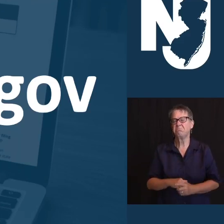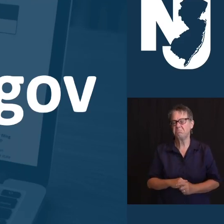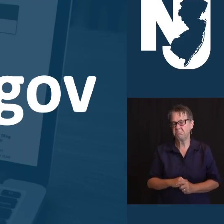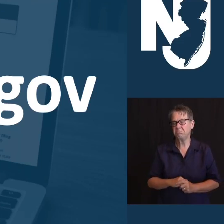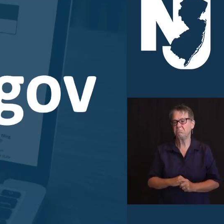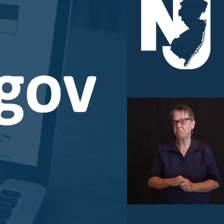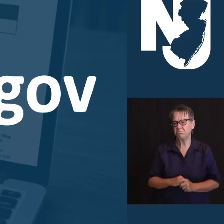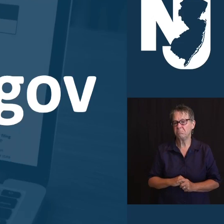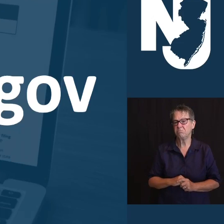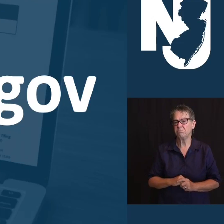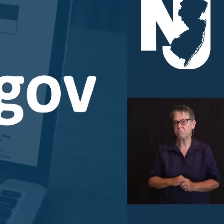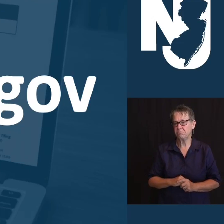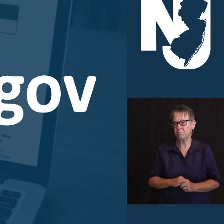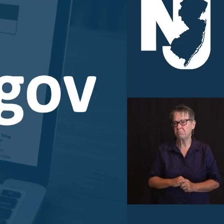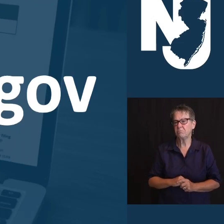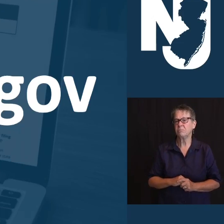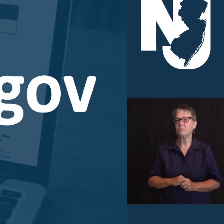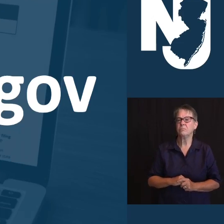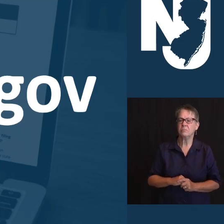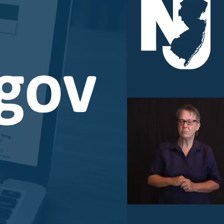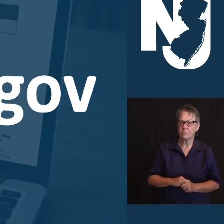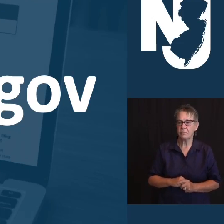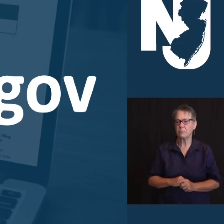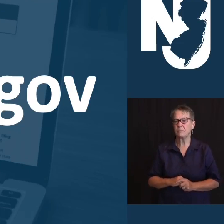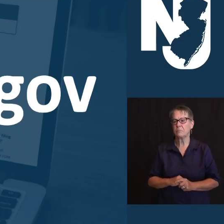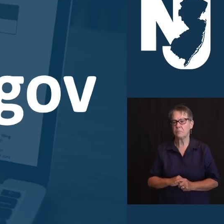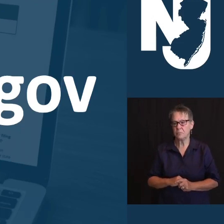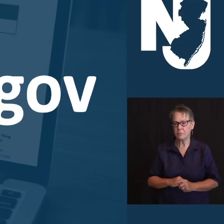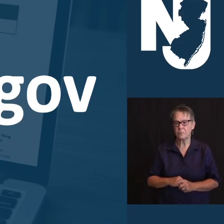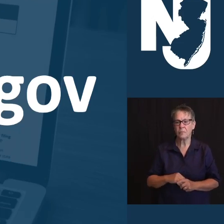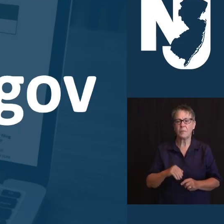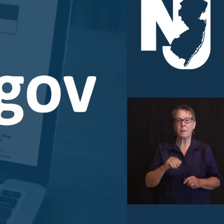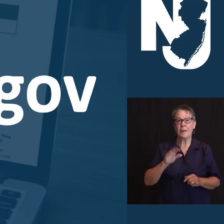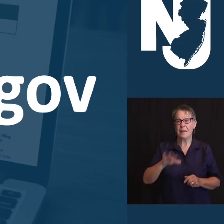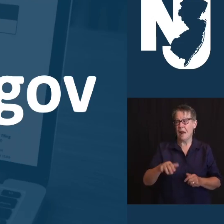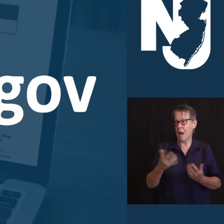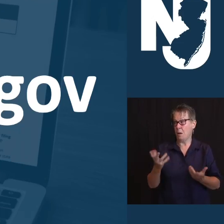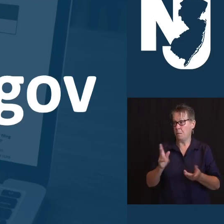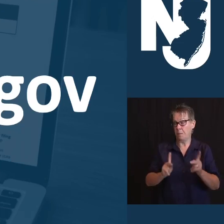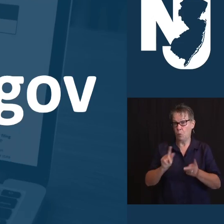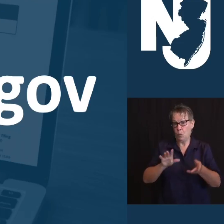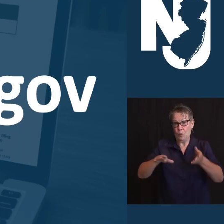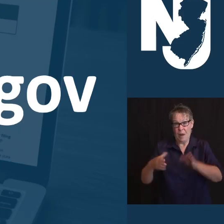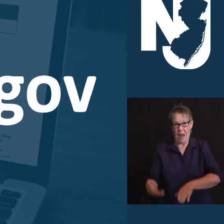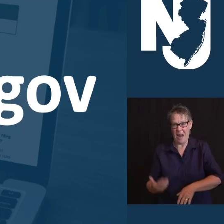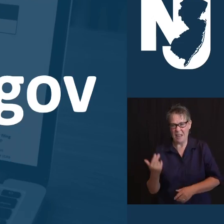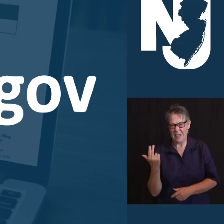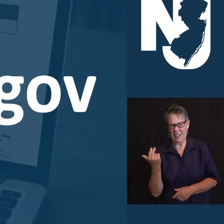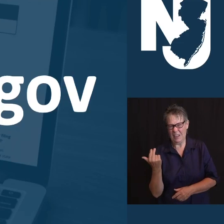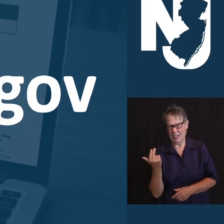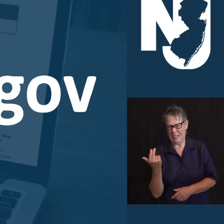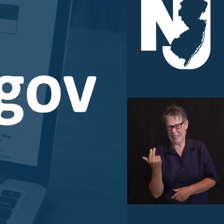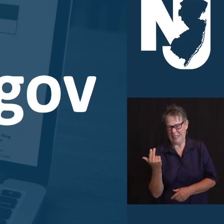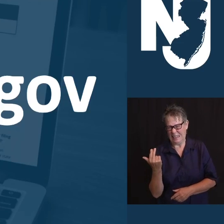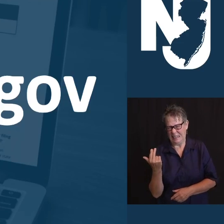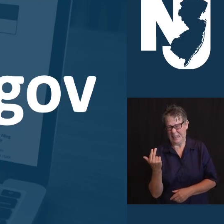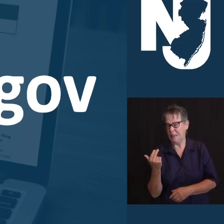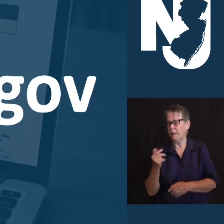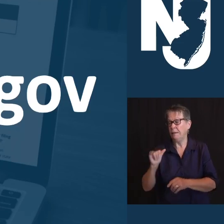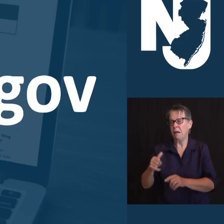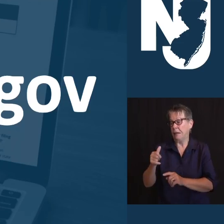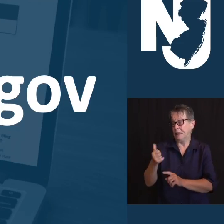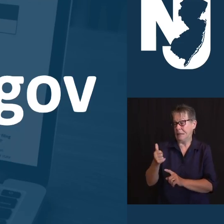complications. 10 of those deaths occurred across the previous 5 days. The veterans' homes numbers remain the